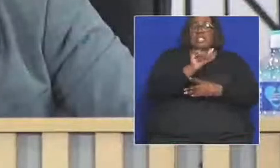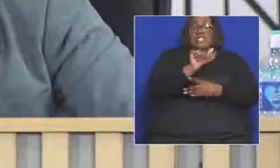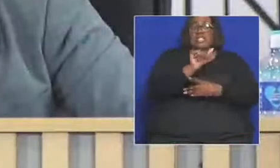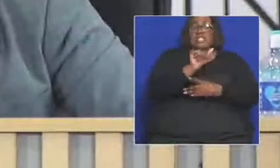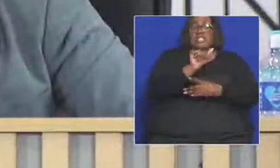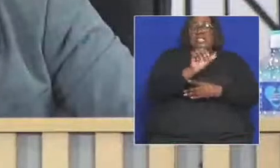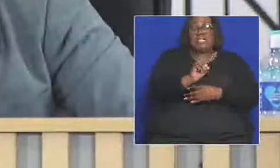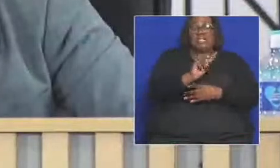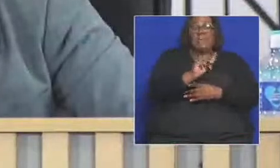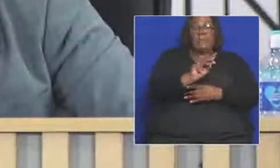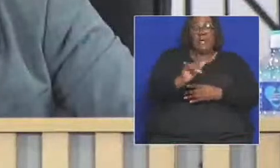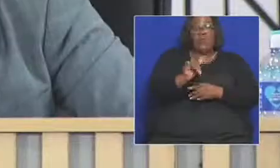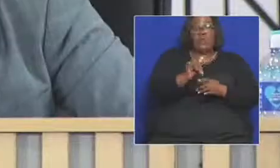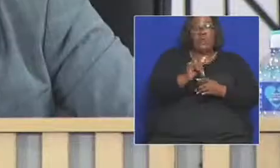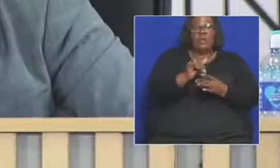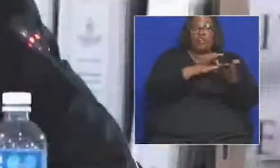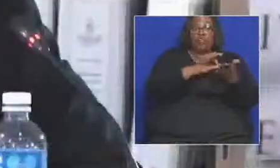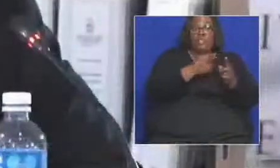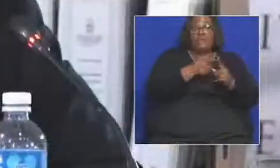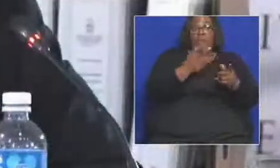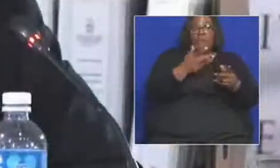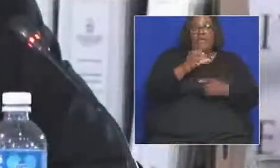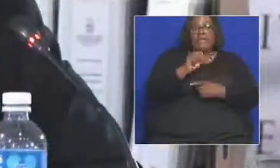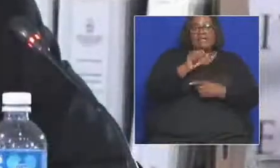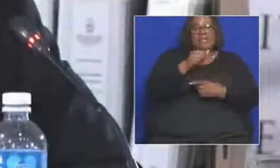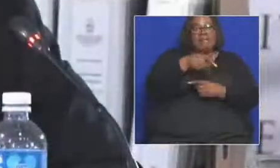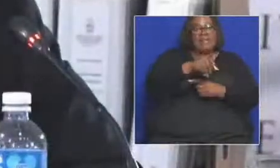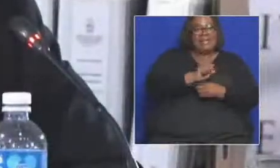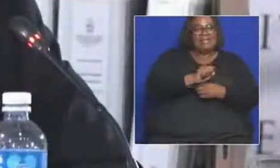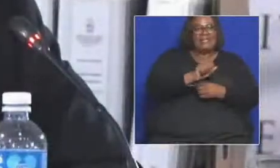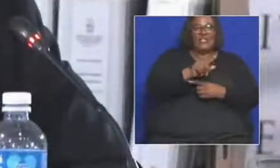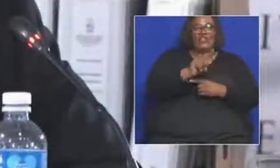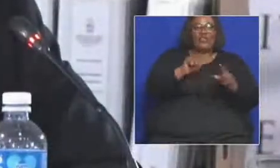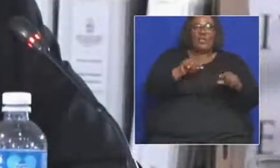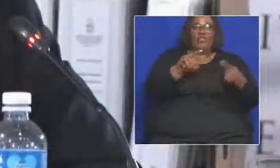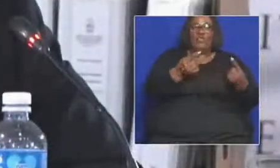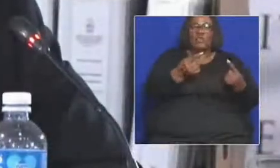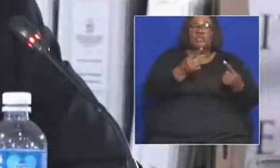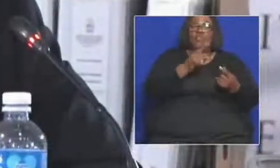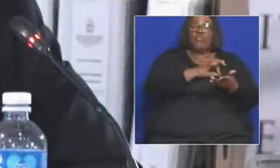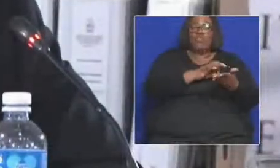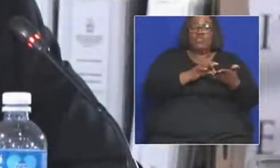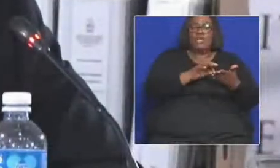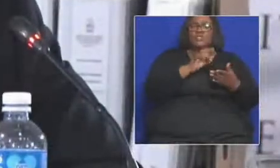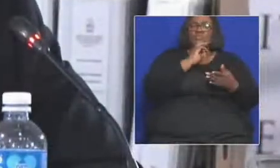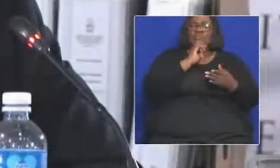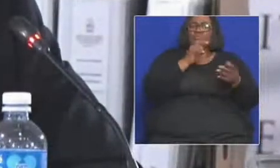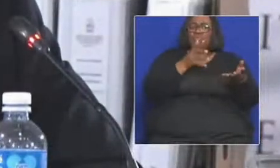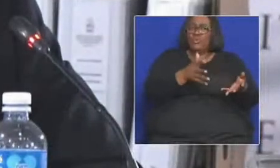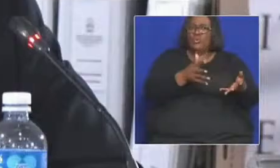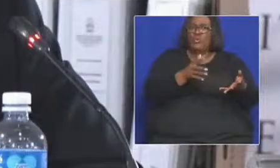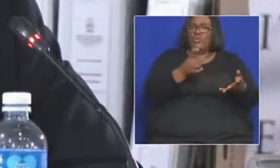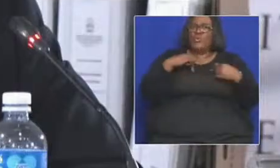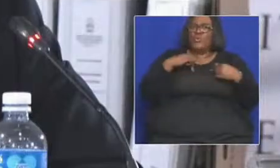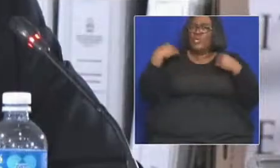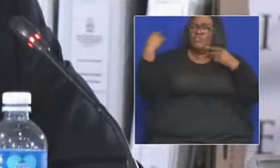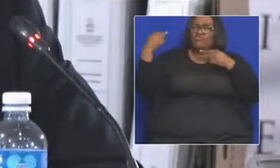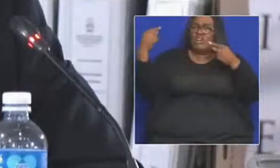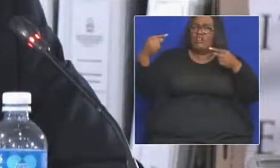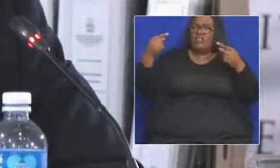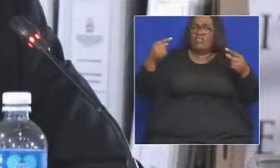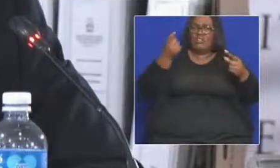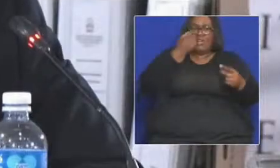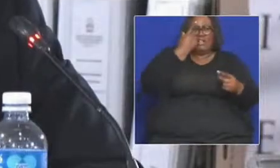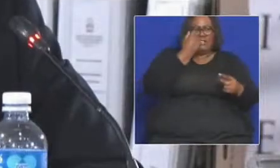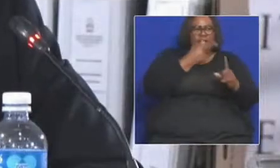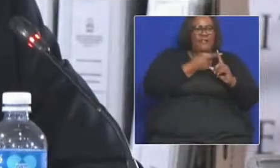that, you can't have executed that contract understanding where we struggle to understand from you